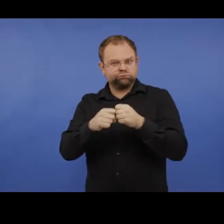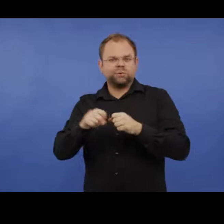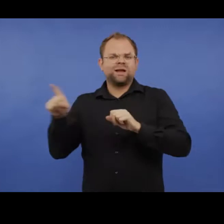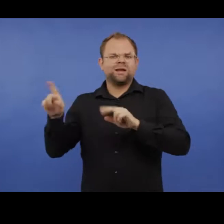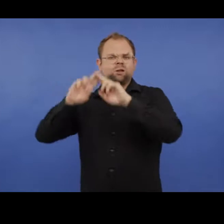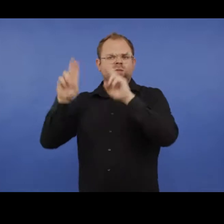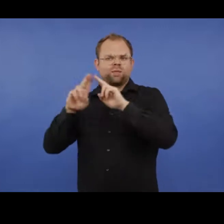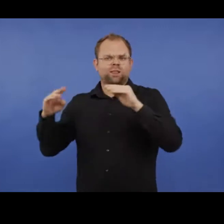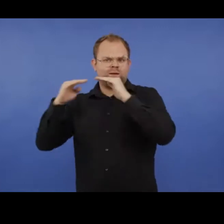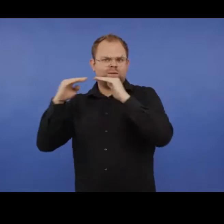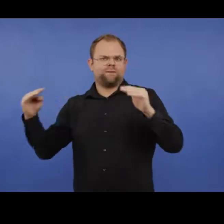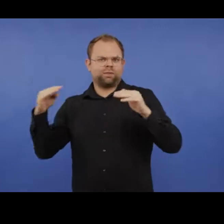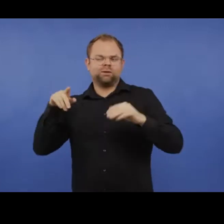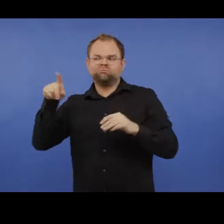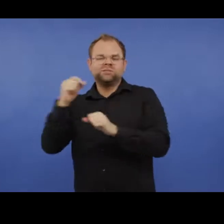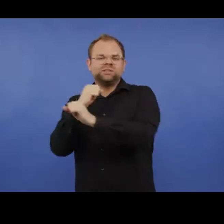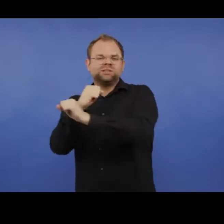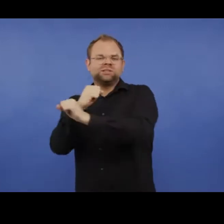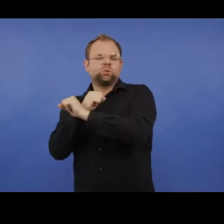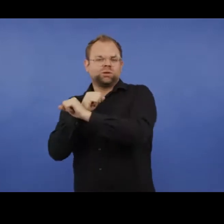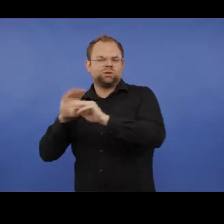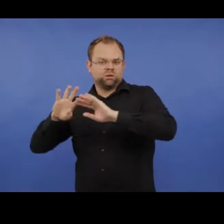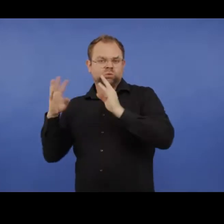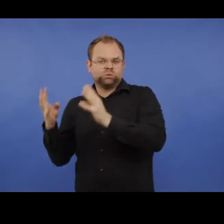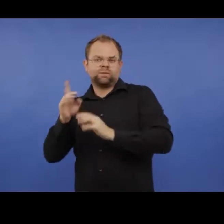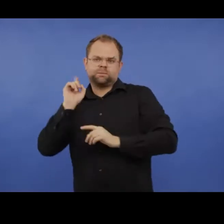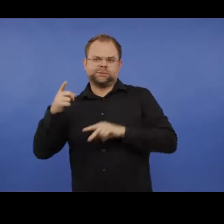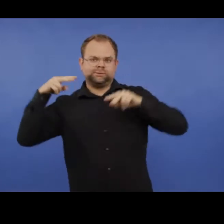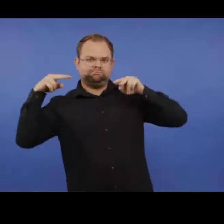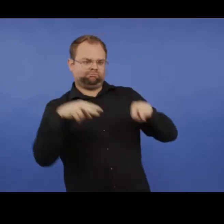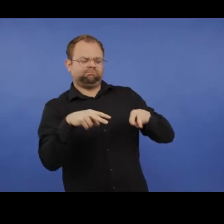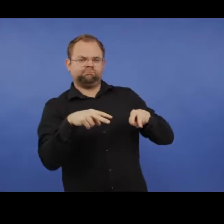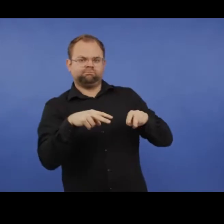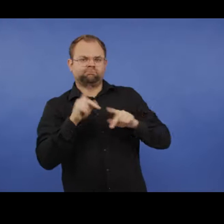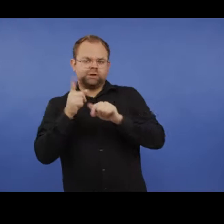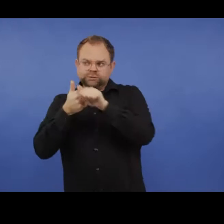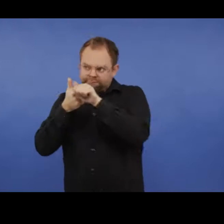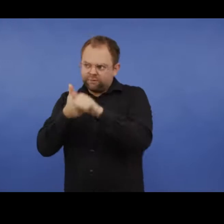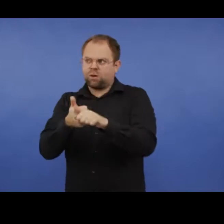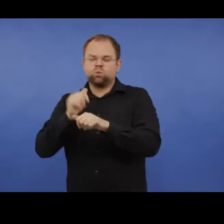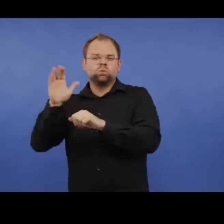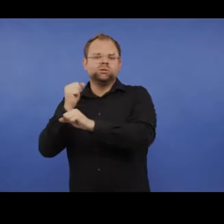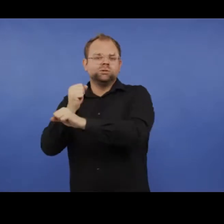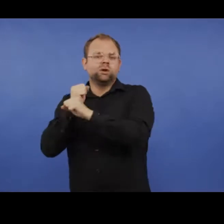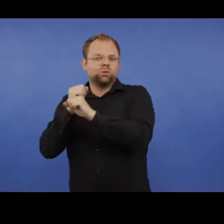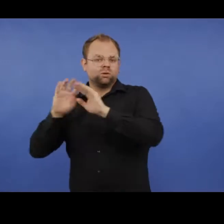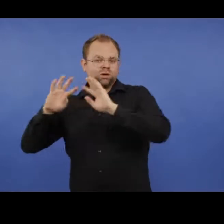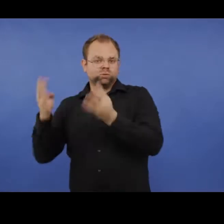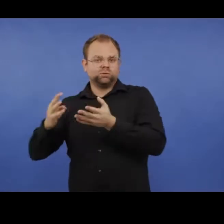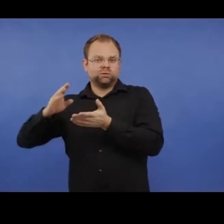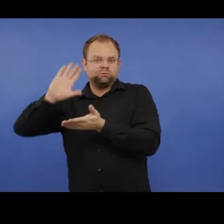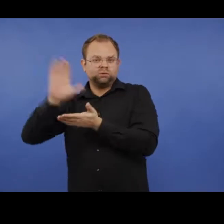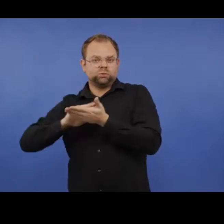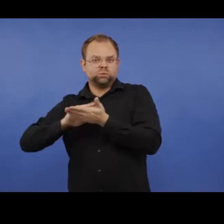following all these who committed all these crimes and compensating these who